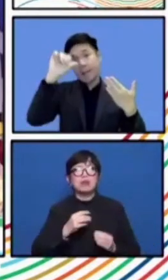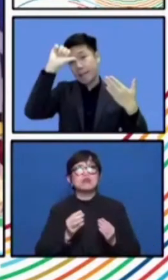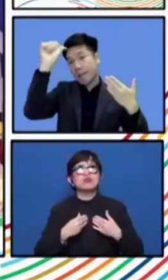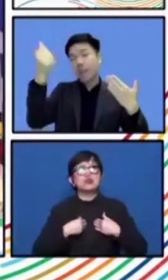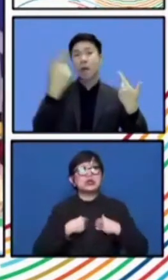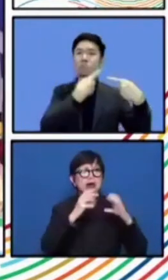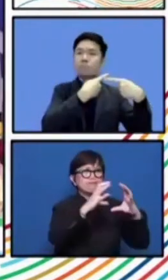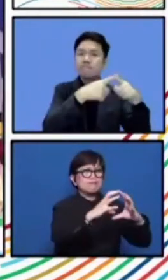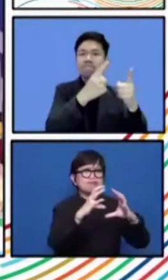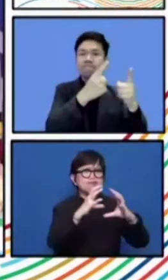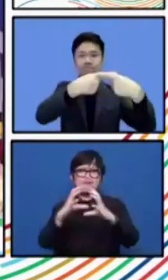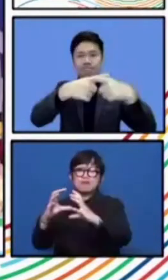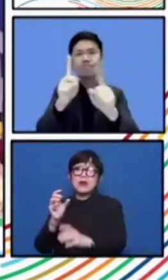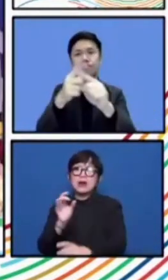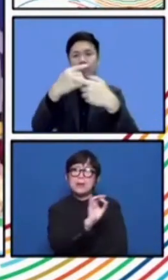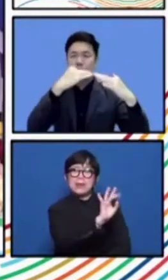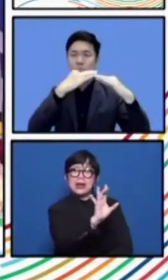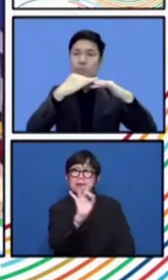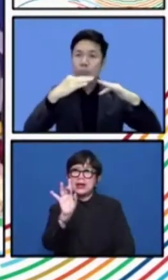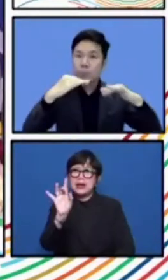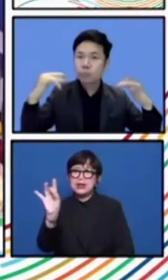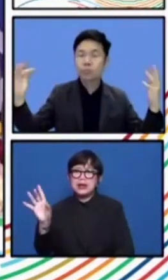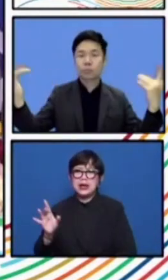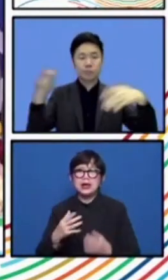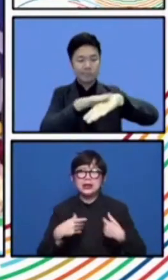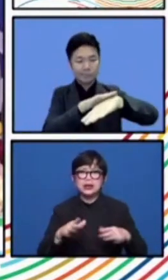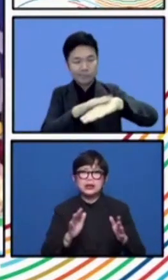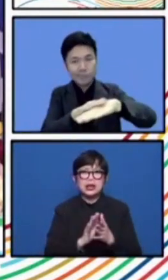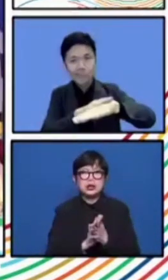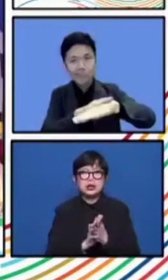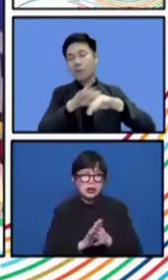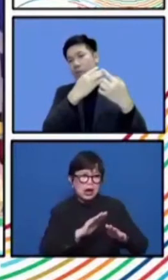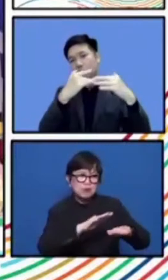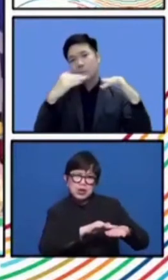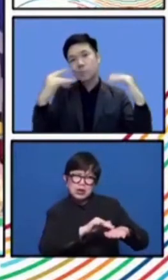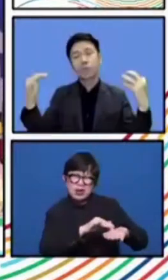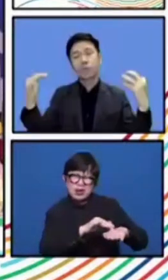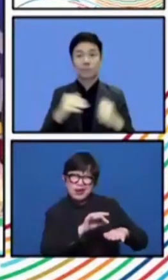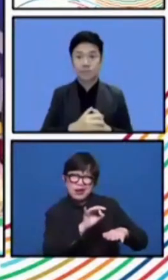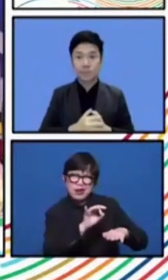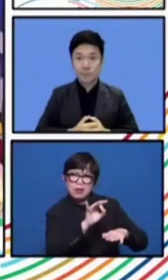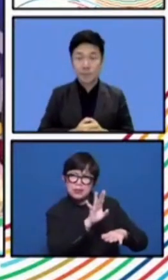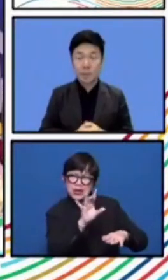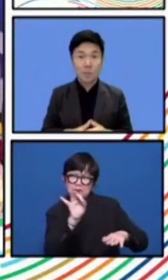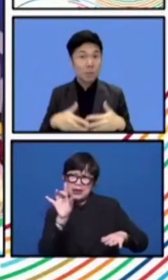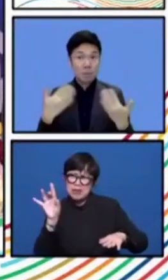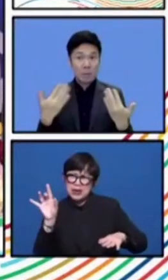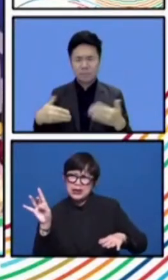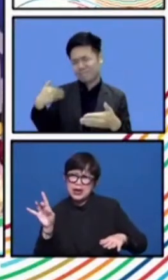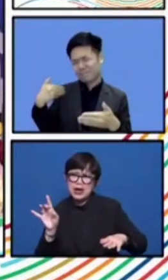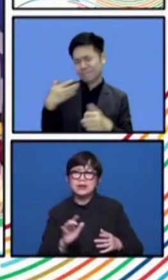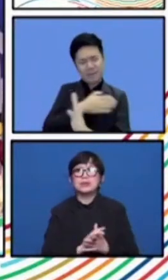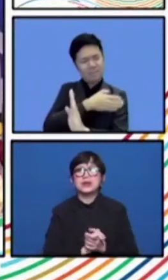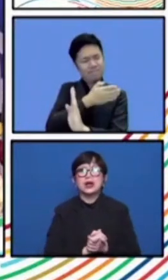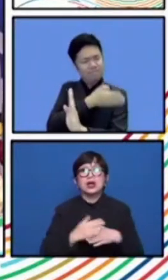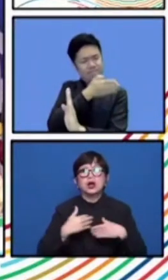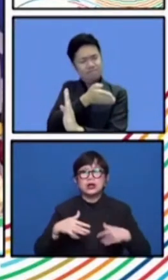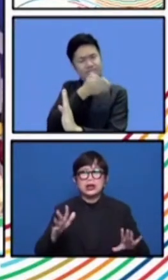persons complexities ethnicities so we took a lot of time for consultation